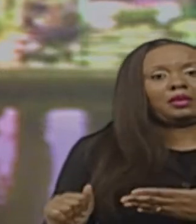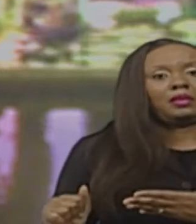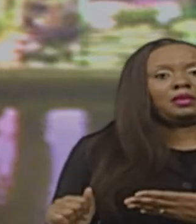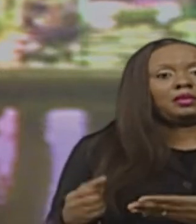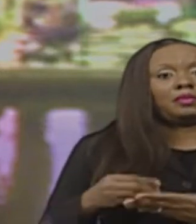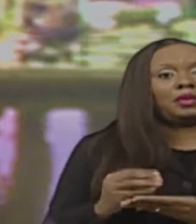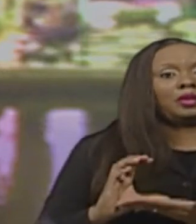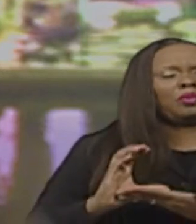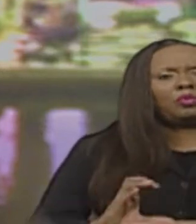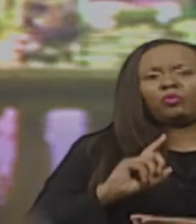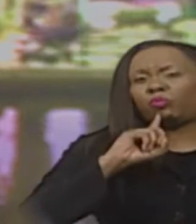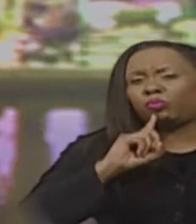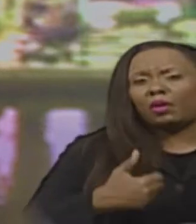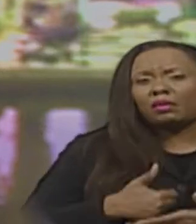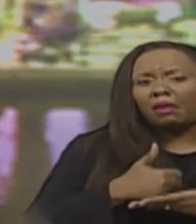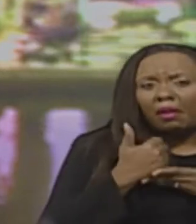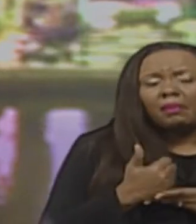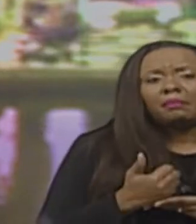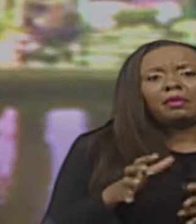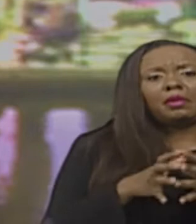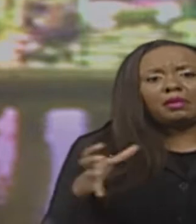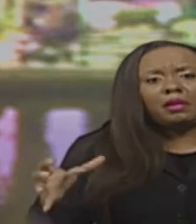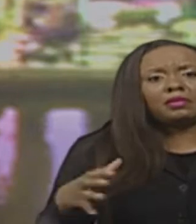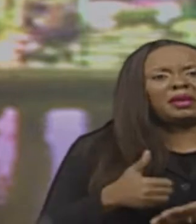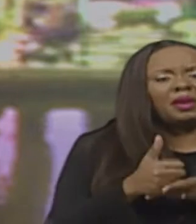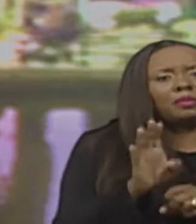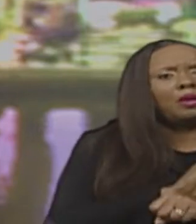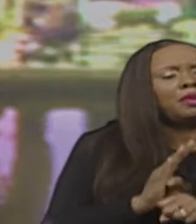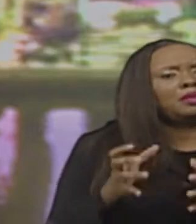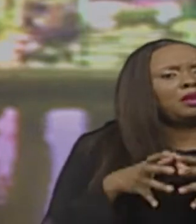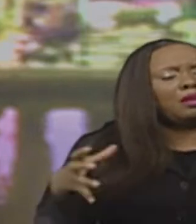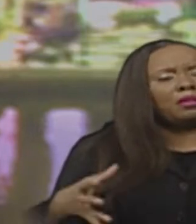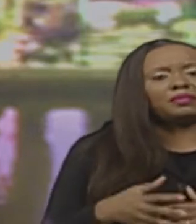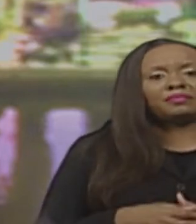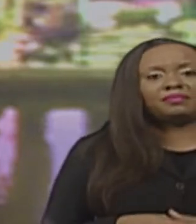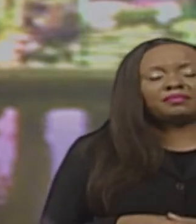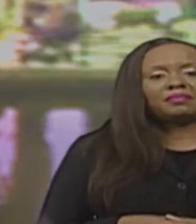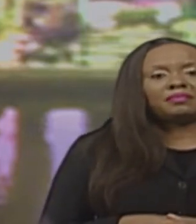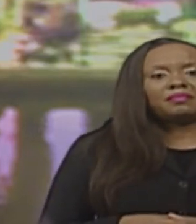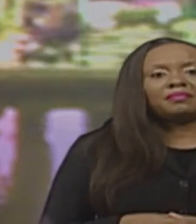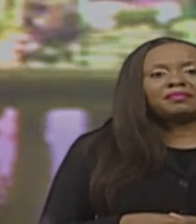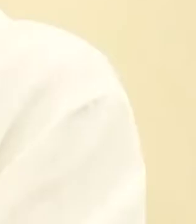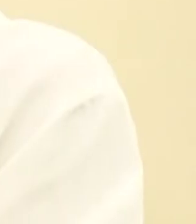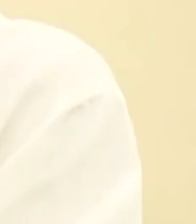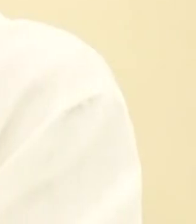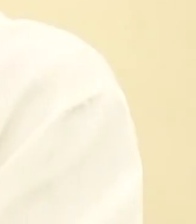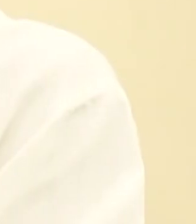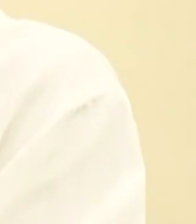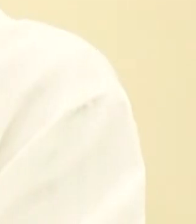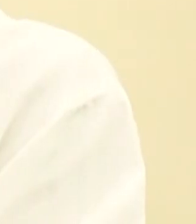grant will be of tremendous value to the BWA and to Barbados as a whole. I want to